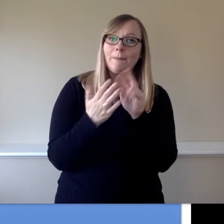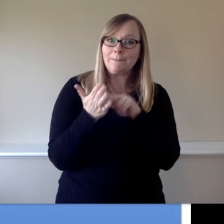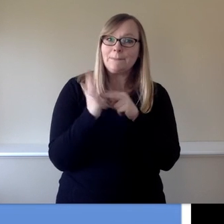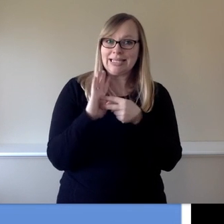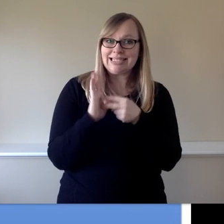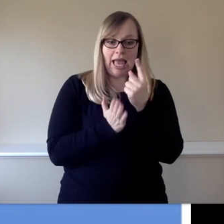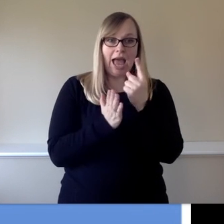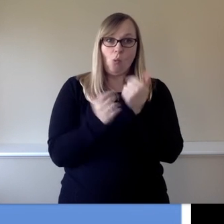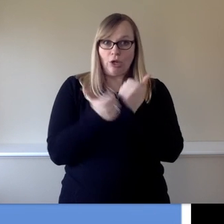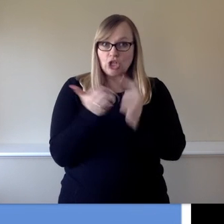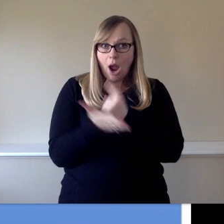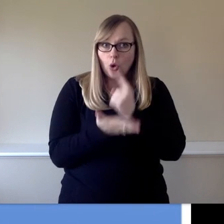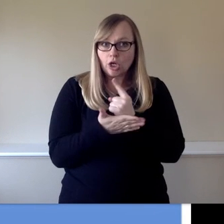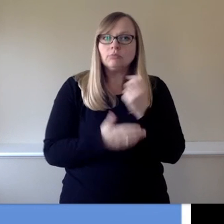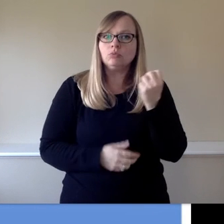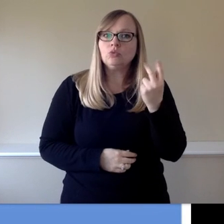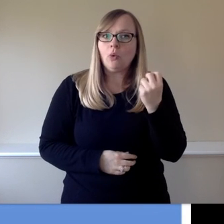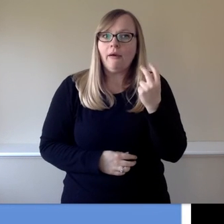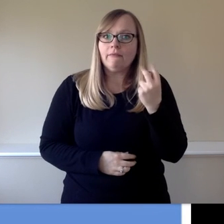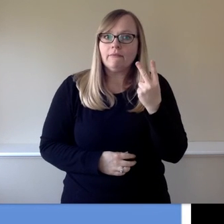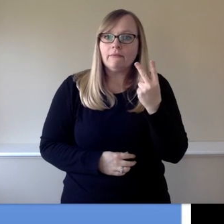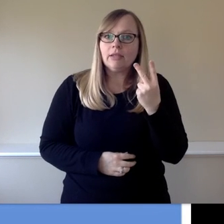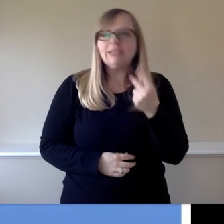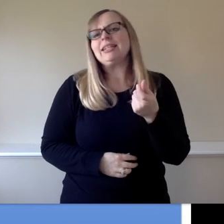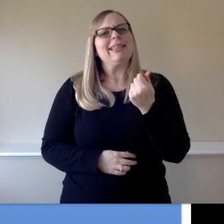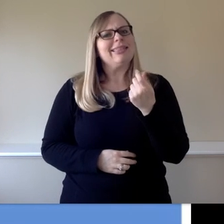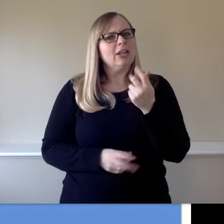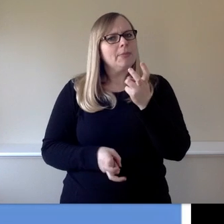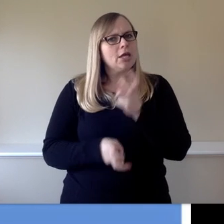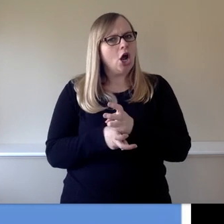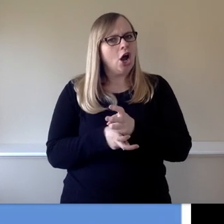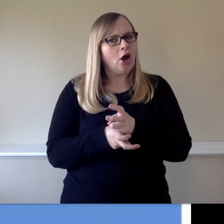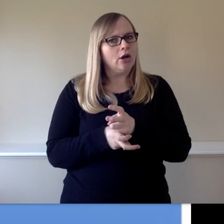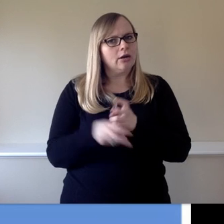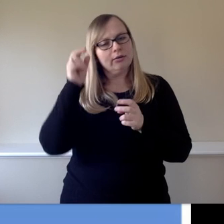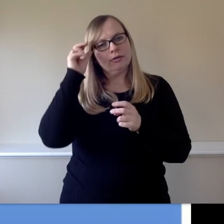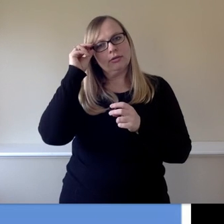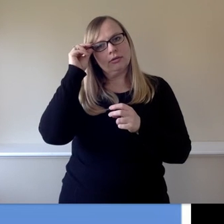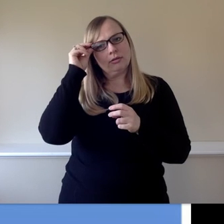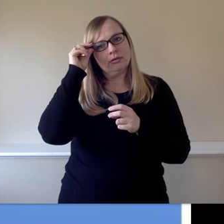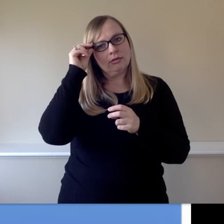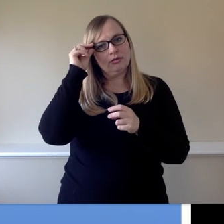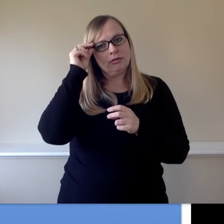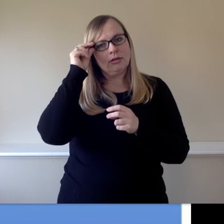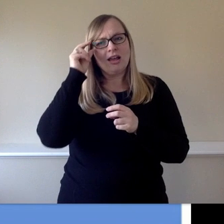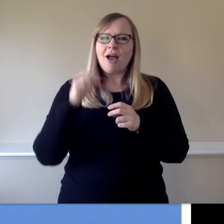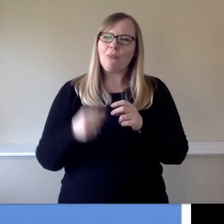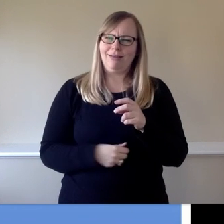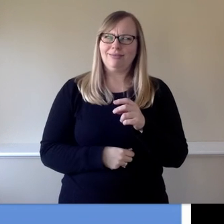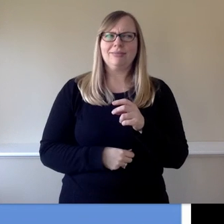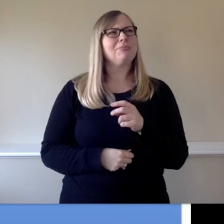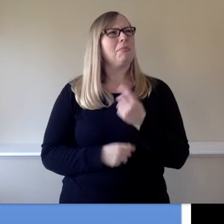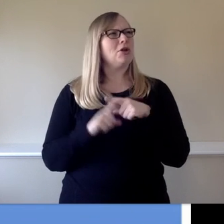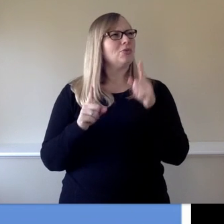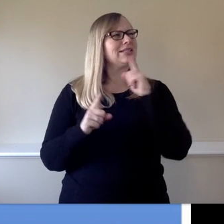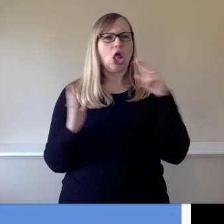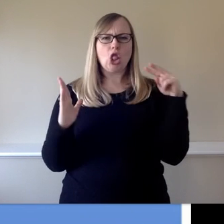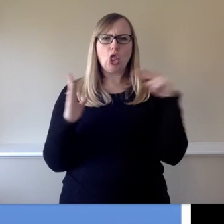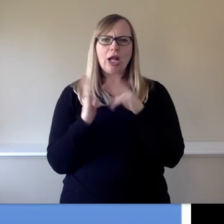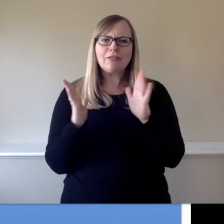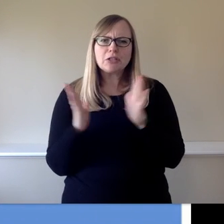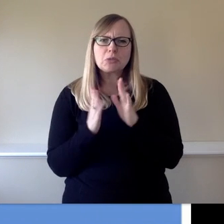one example that's a little tricky because obviously 1 is smaller than 12. But really,